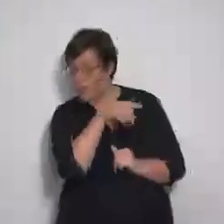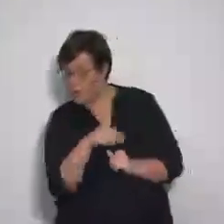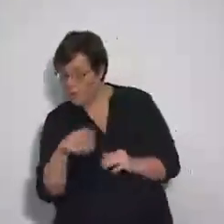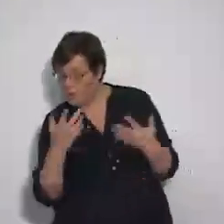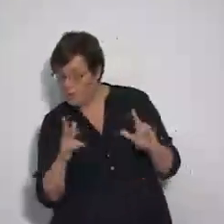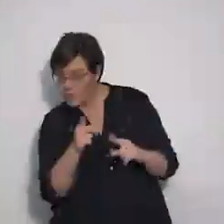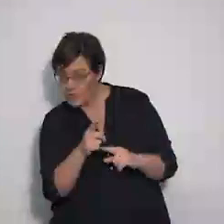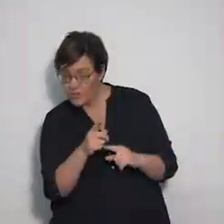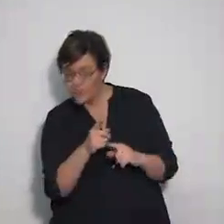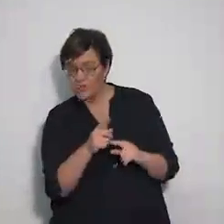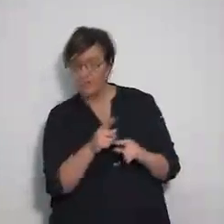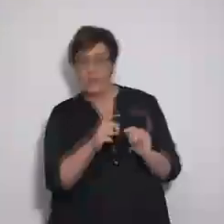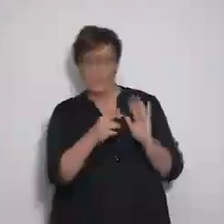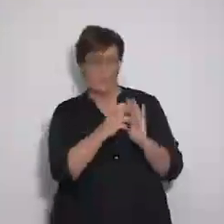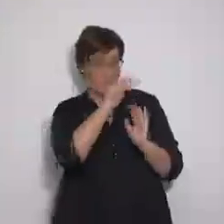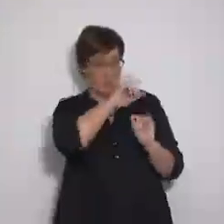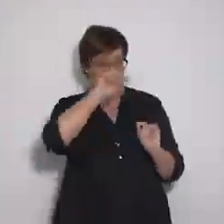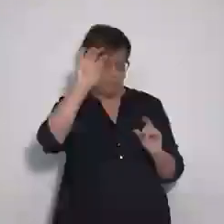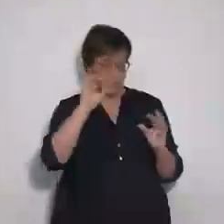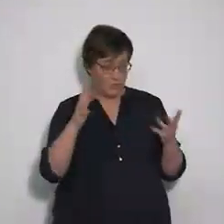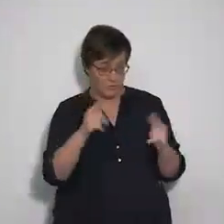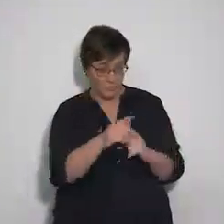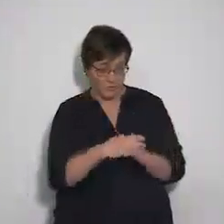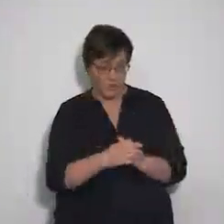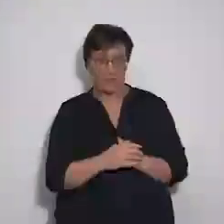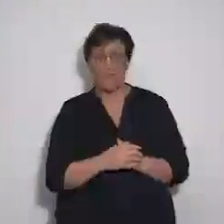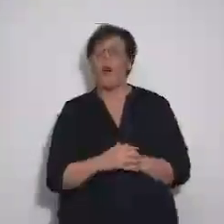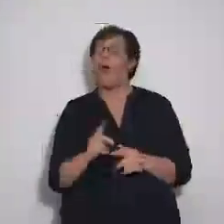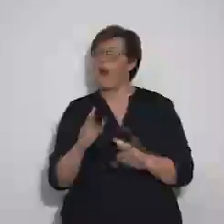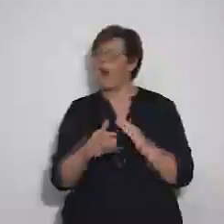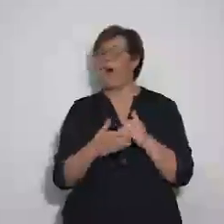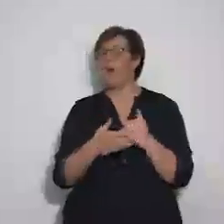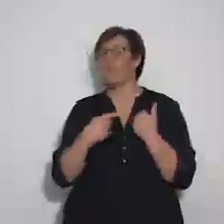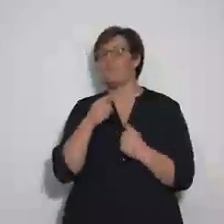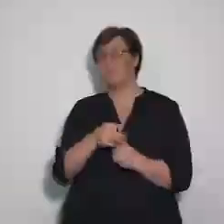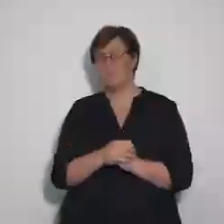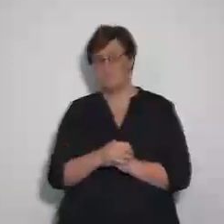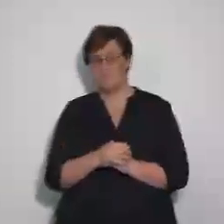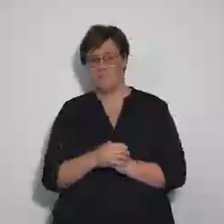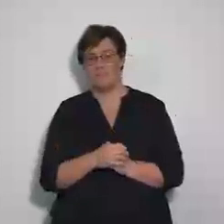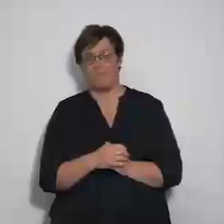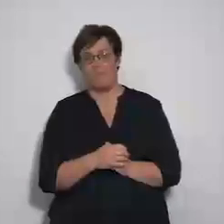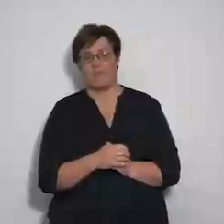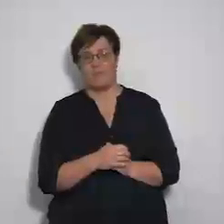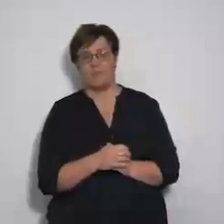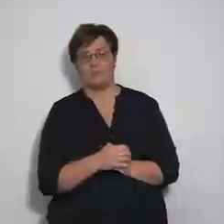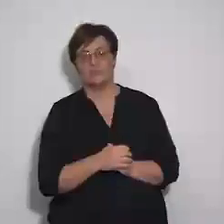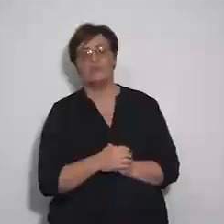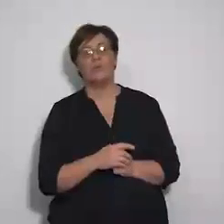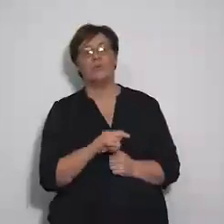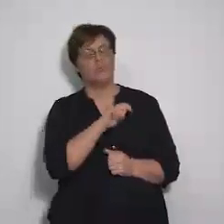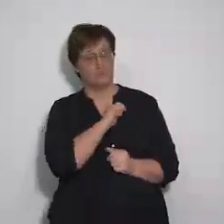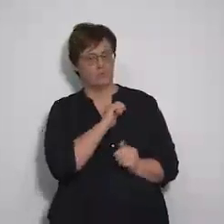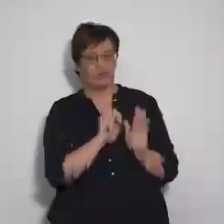your axes and you've drawn your picture. Now, to help us out, we're going to look